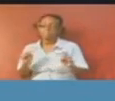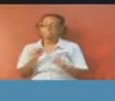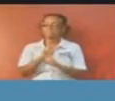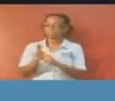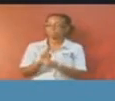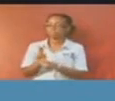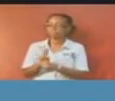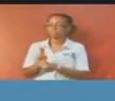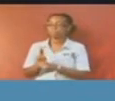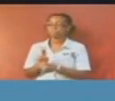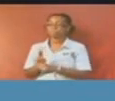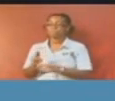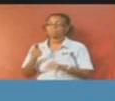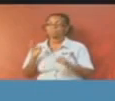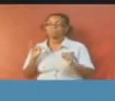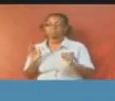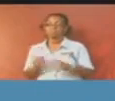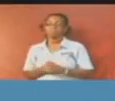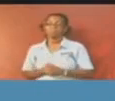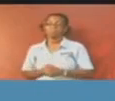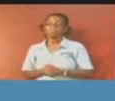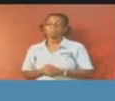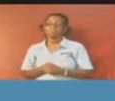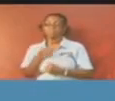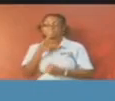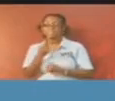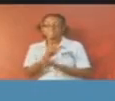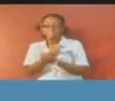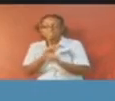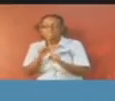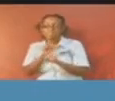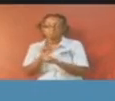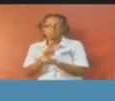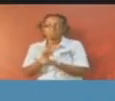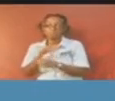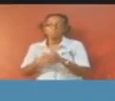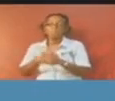So vaccines won't, sorry. If you could go to the next slide.